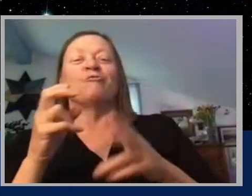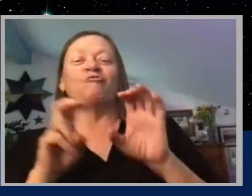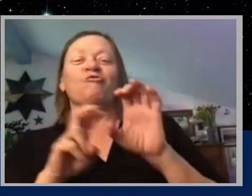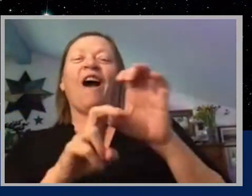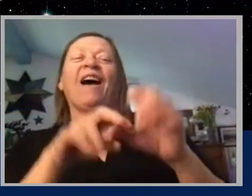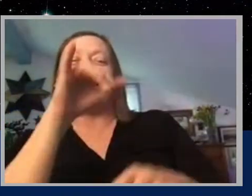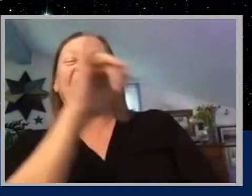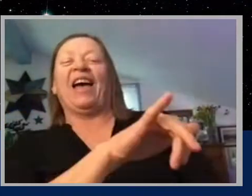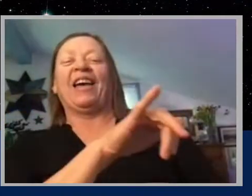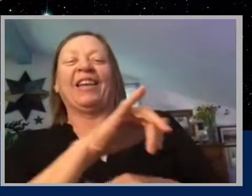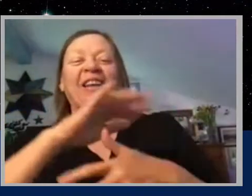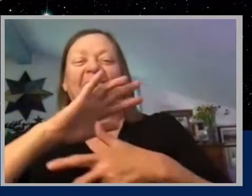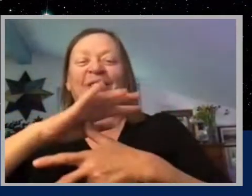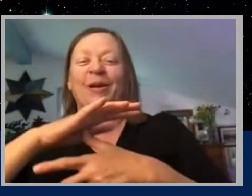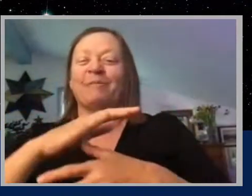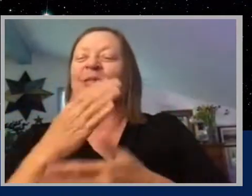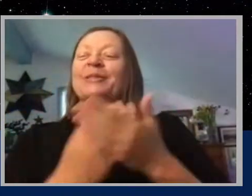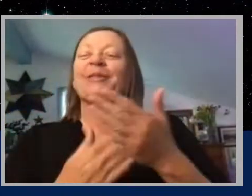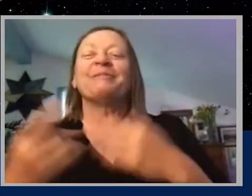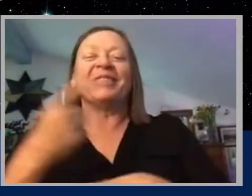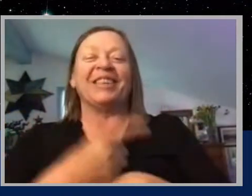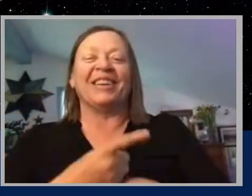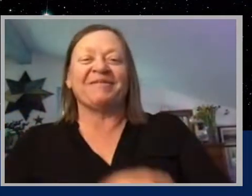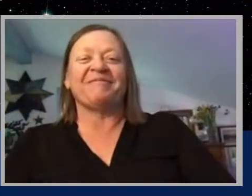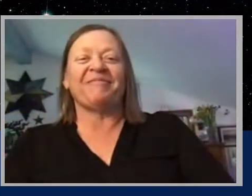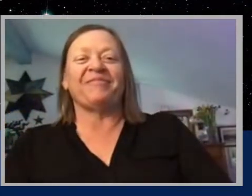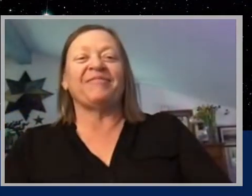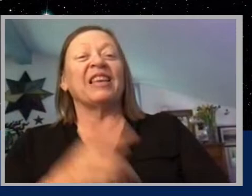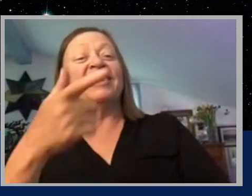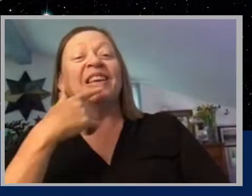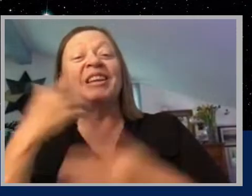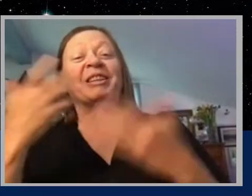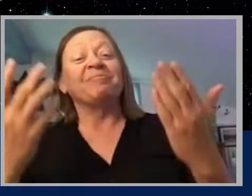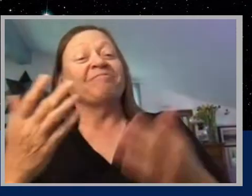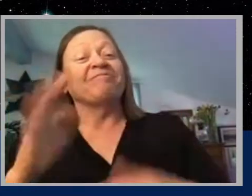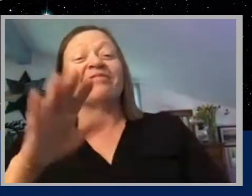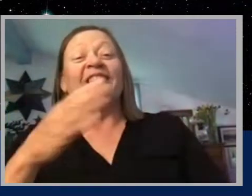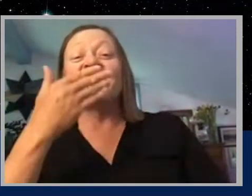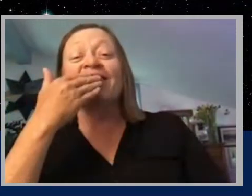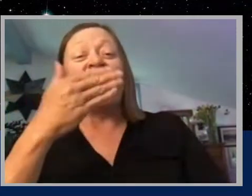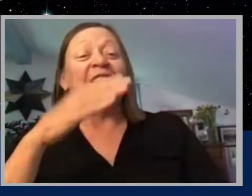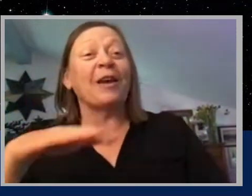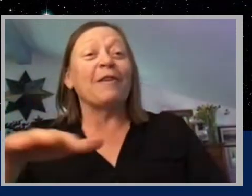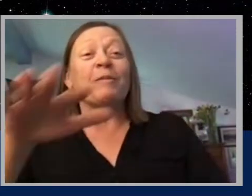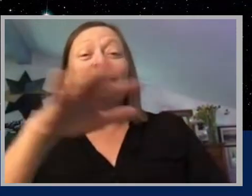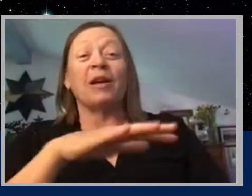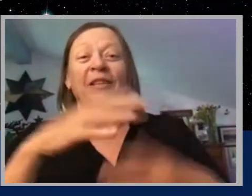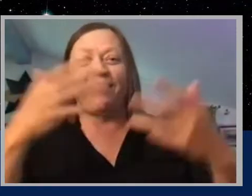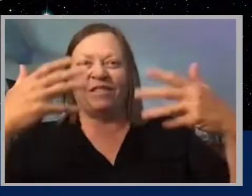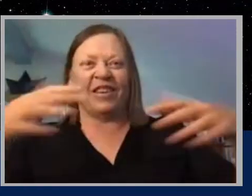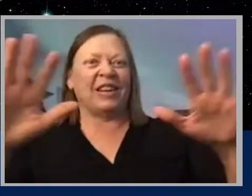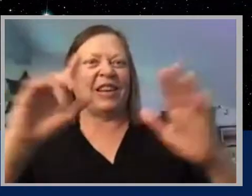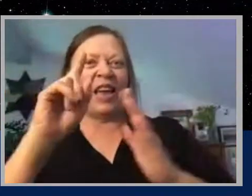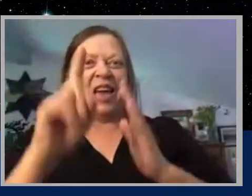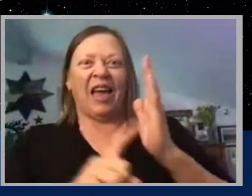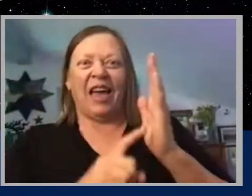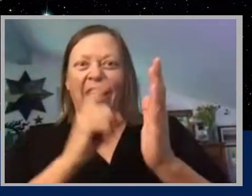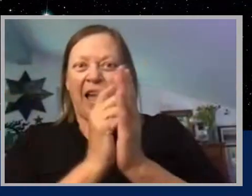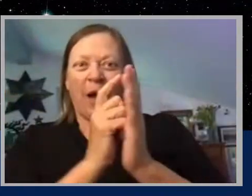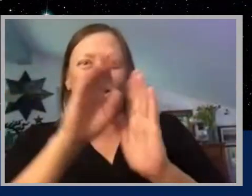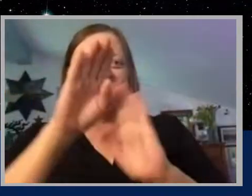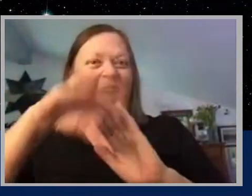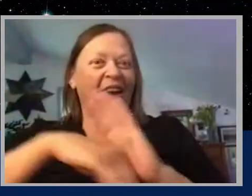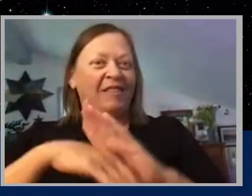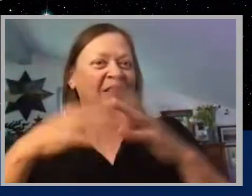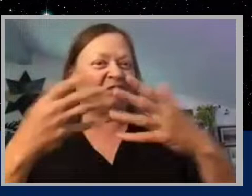One day. All right, folks. Well, we have hung out here for an hour. Have we actually hung out for an hour and a half, 90